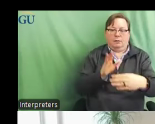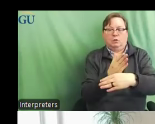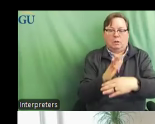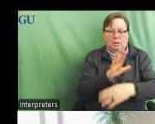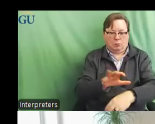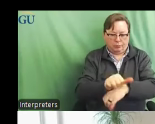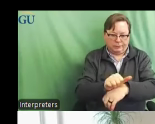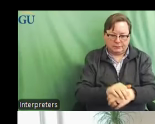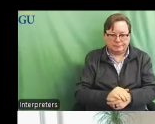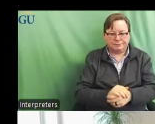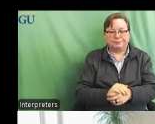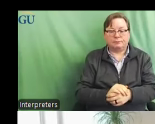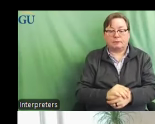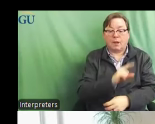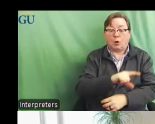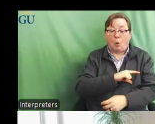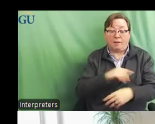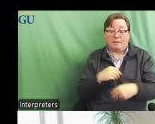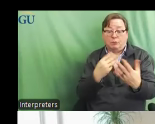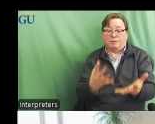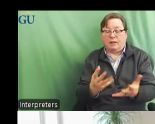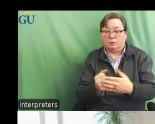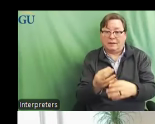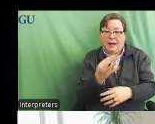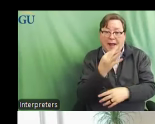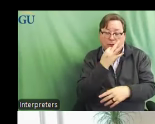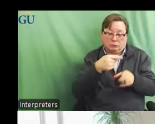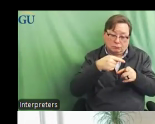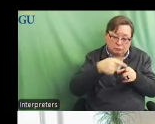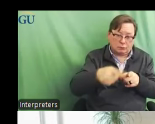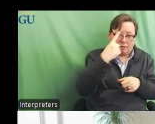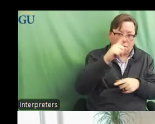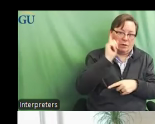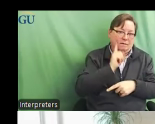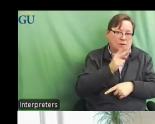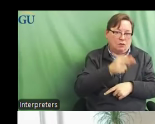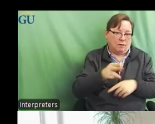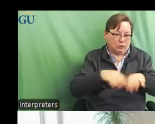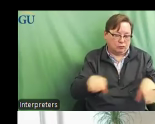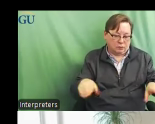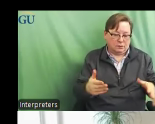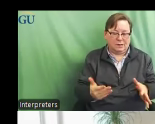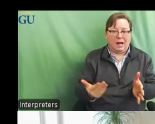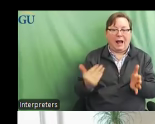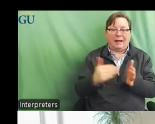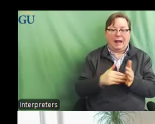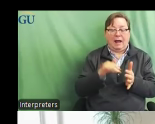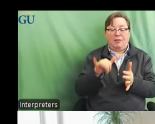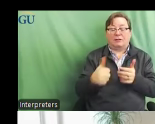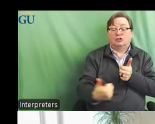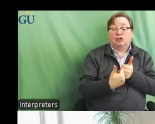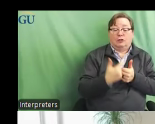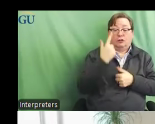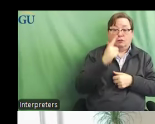Qualified providers with expertise on the unique needs of deaf and hard of hearing children. So again, this is a challenge for our